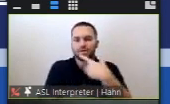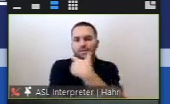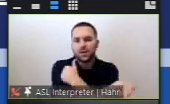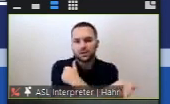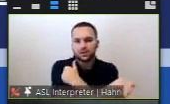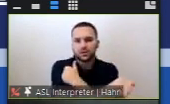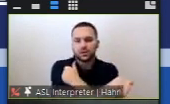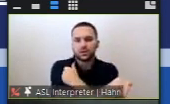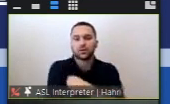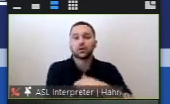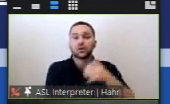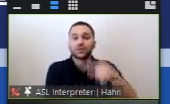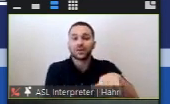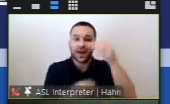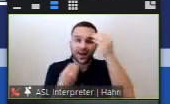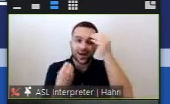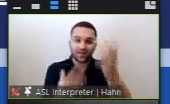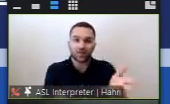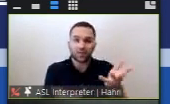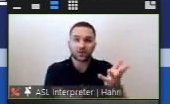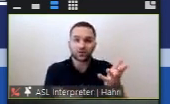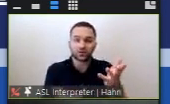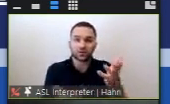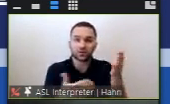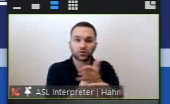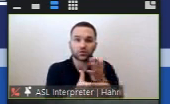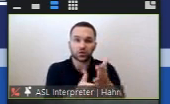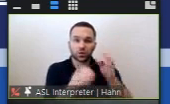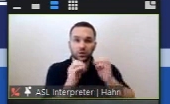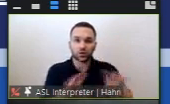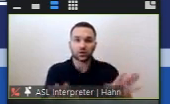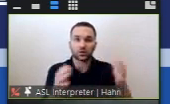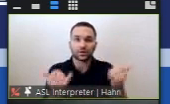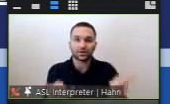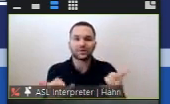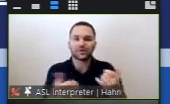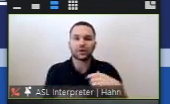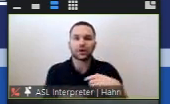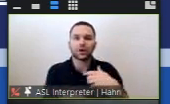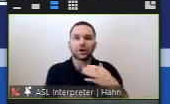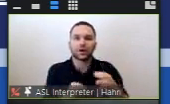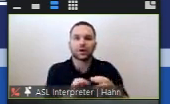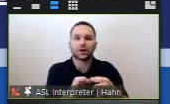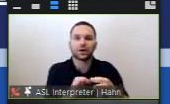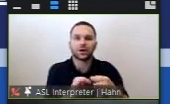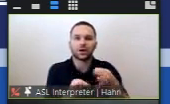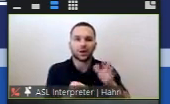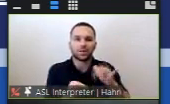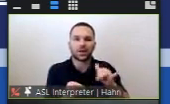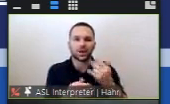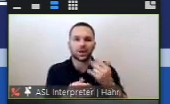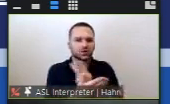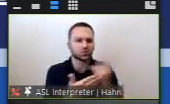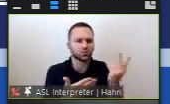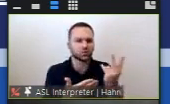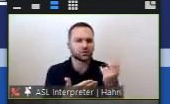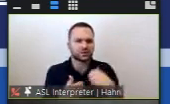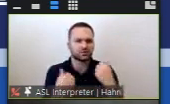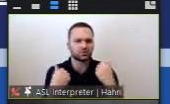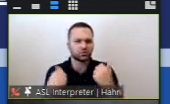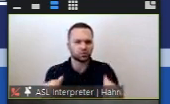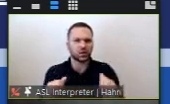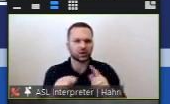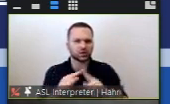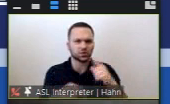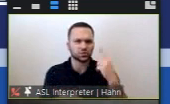information sharing that you unveiled today is delayed by 2 weeks. I'm trying to understand why